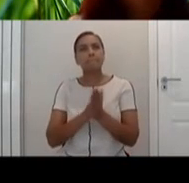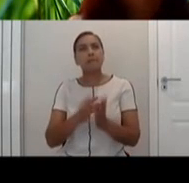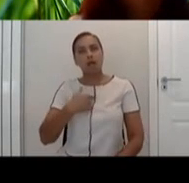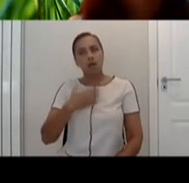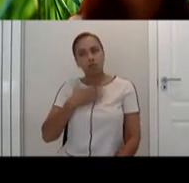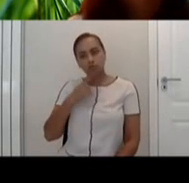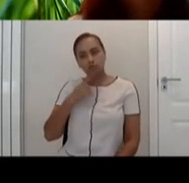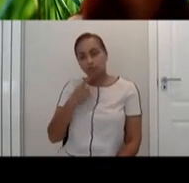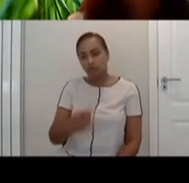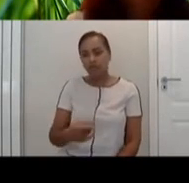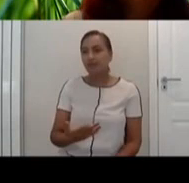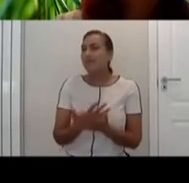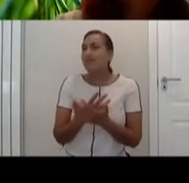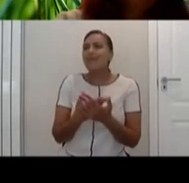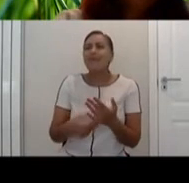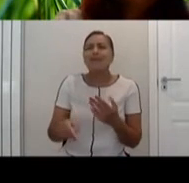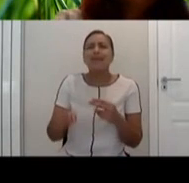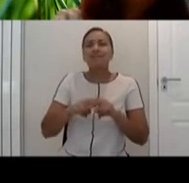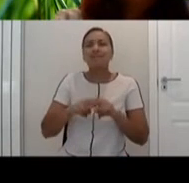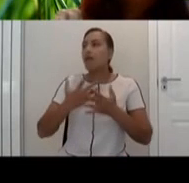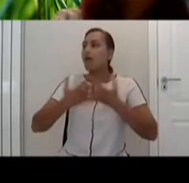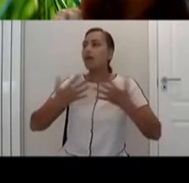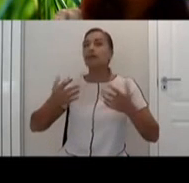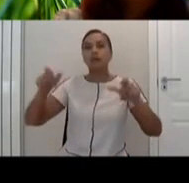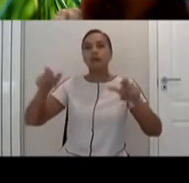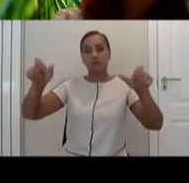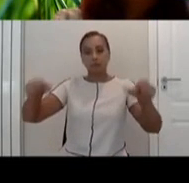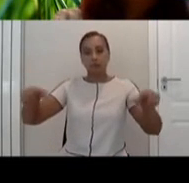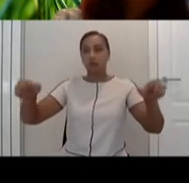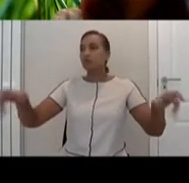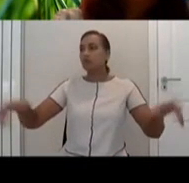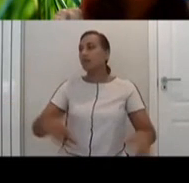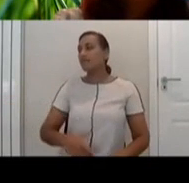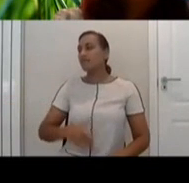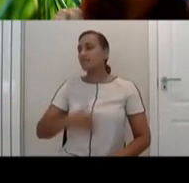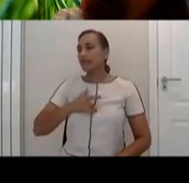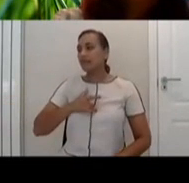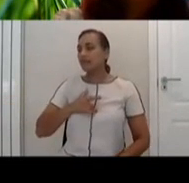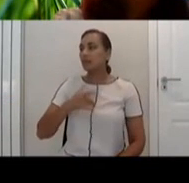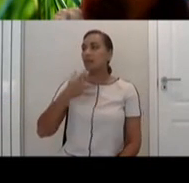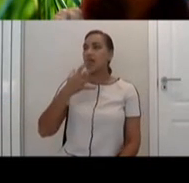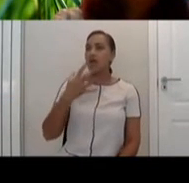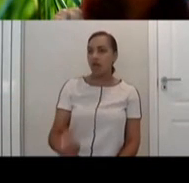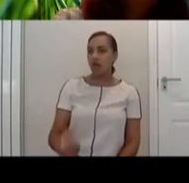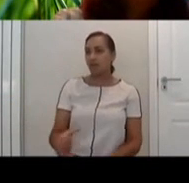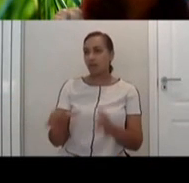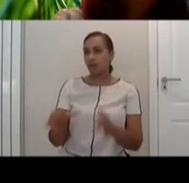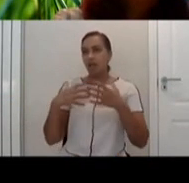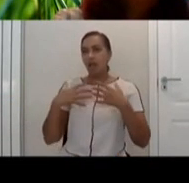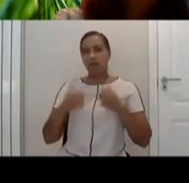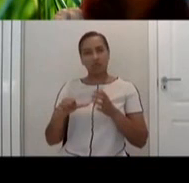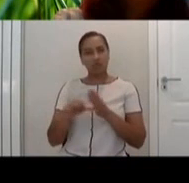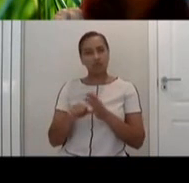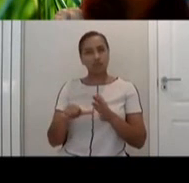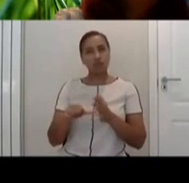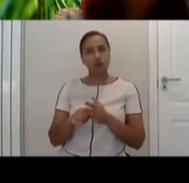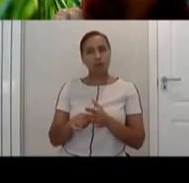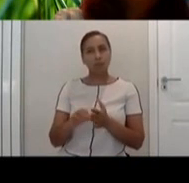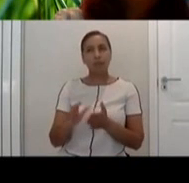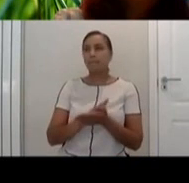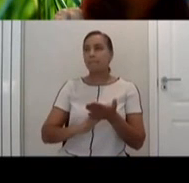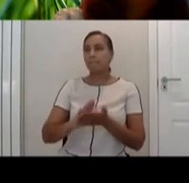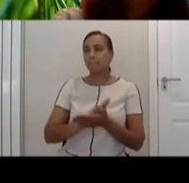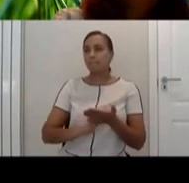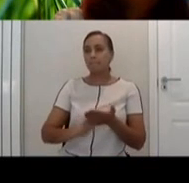if any individual feels that they, you know, have got particular health issues that might make them more prone